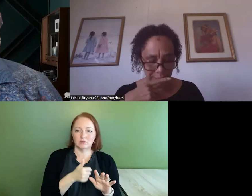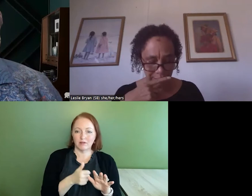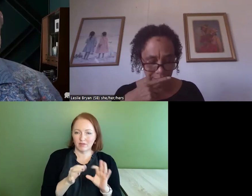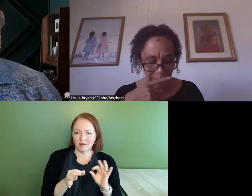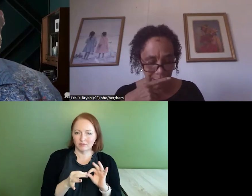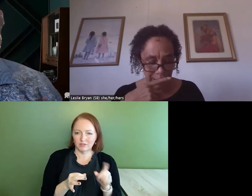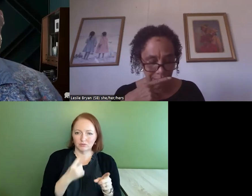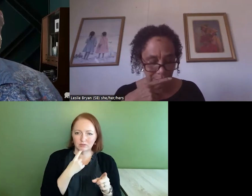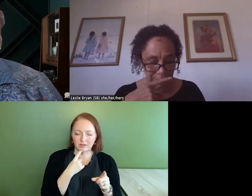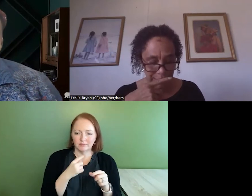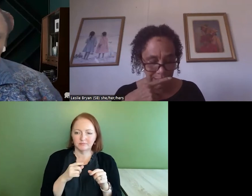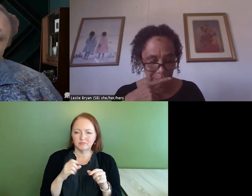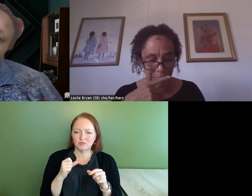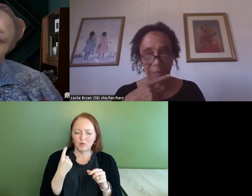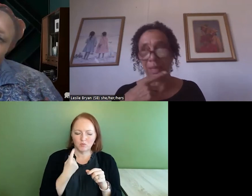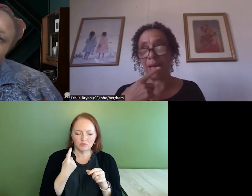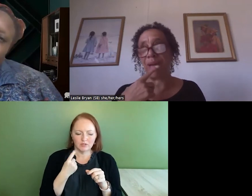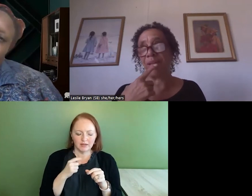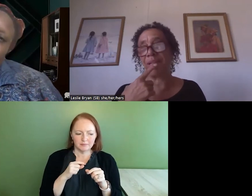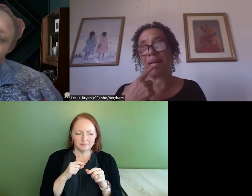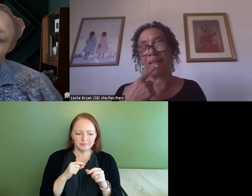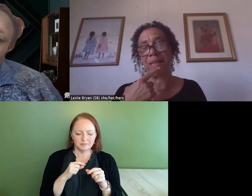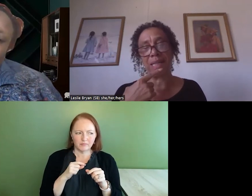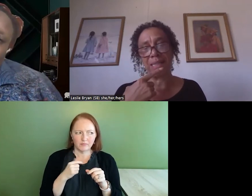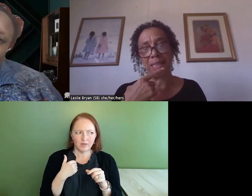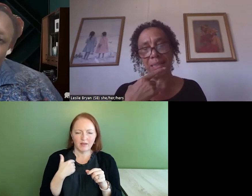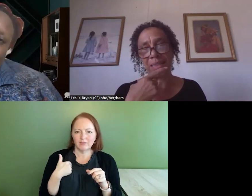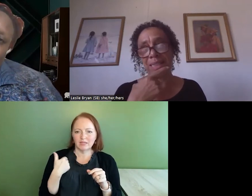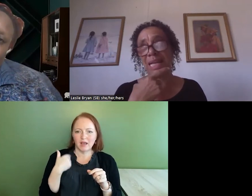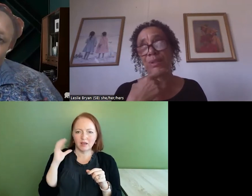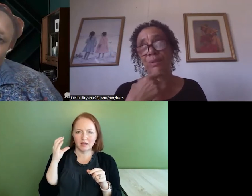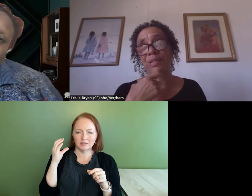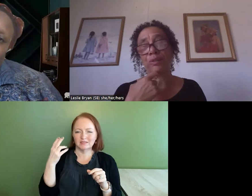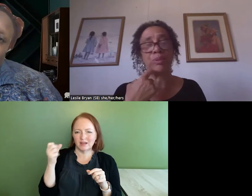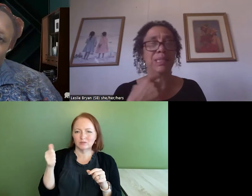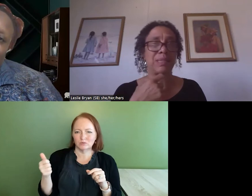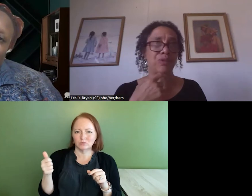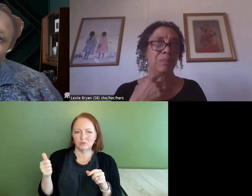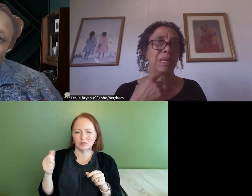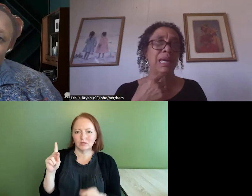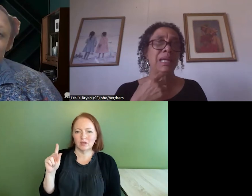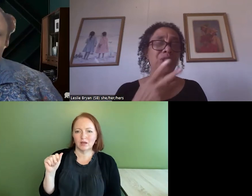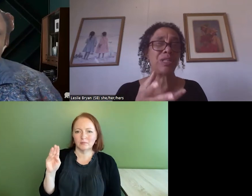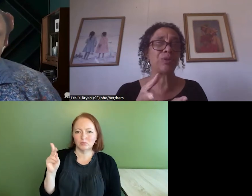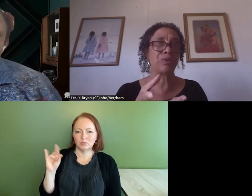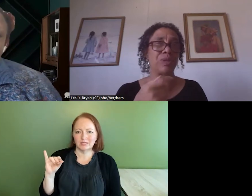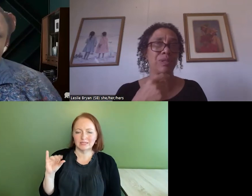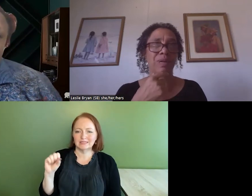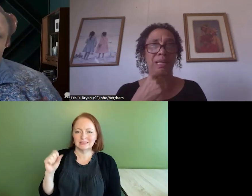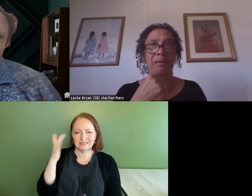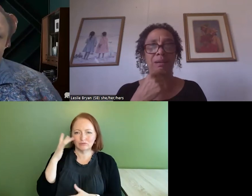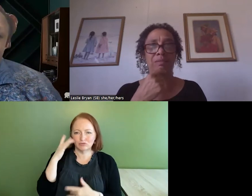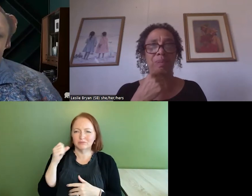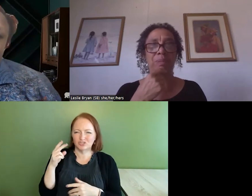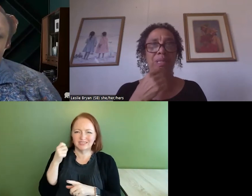conversation you had there. And so I was thinking about, I have a young cousin, she's in high school, has Kabuki syndrome, and she goes through this